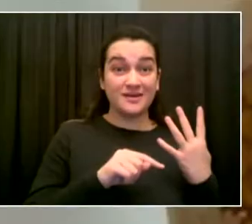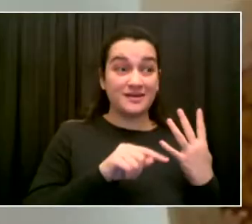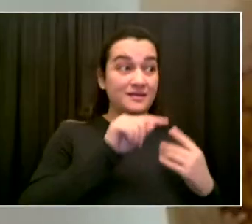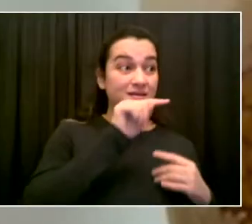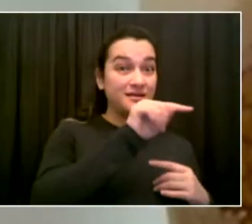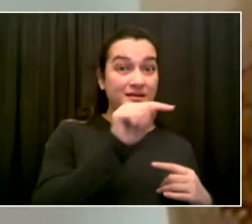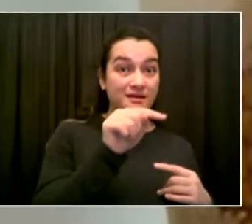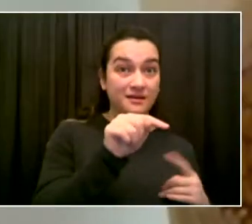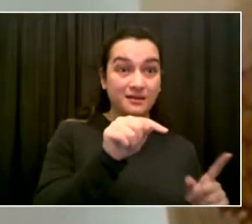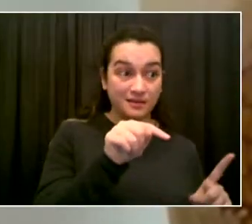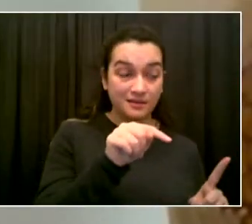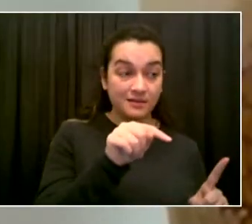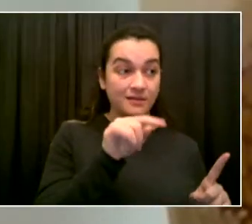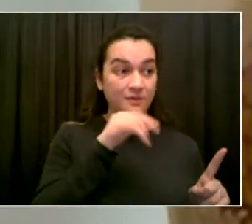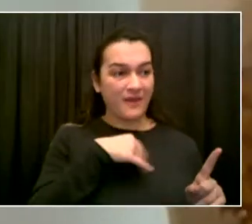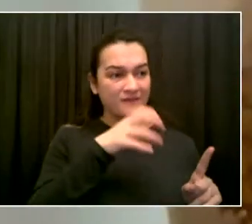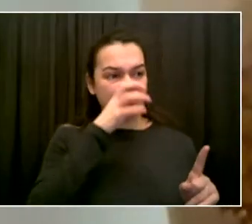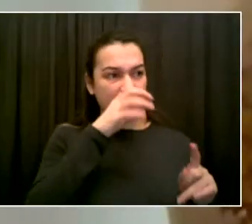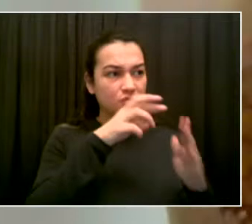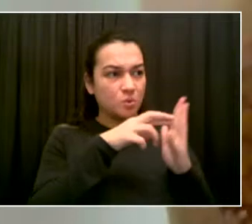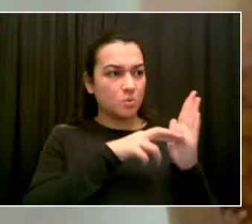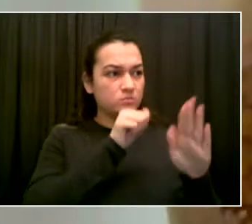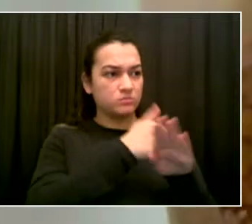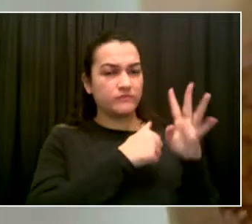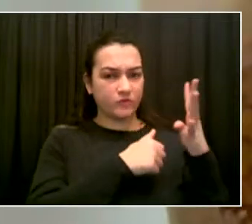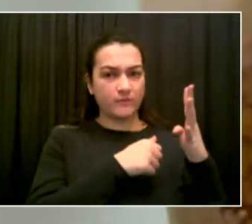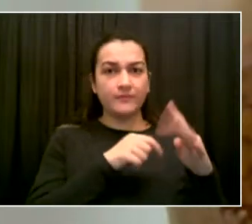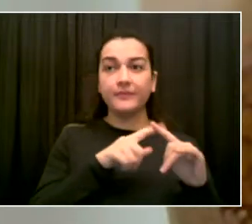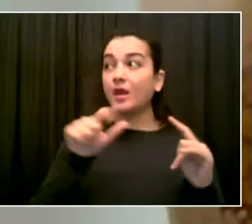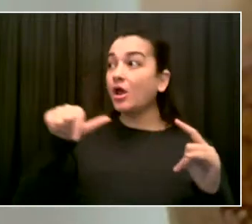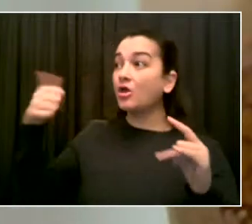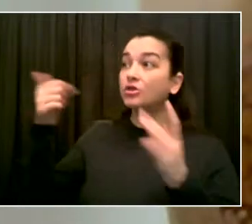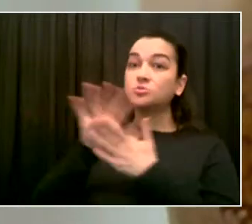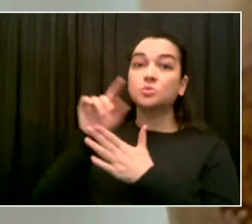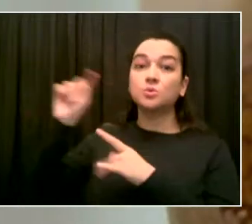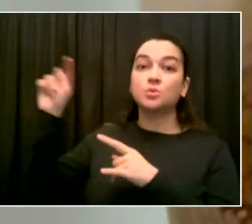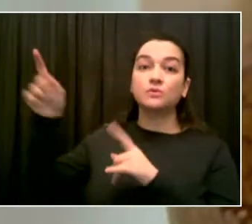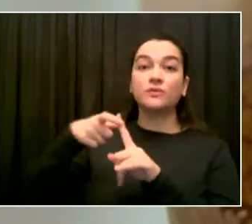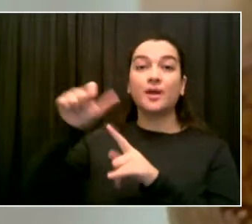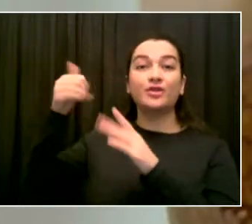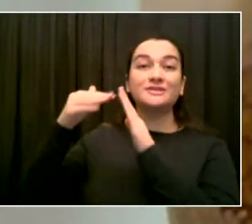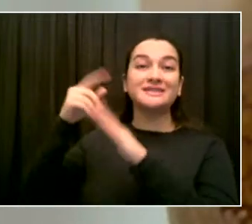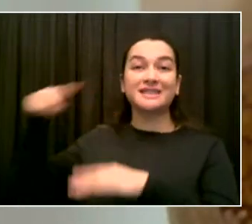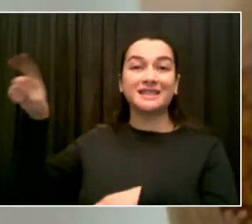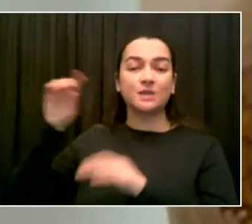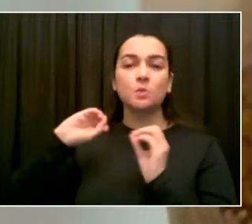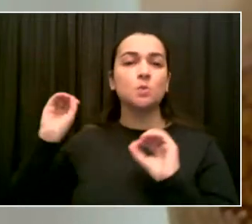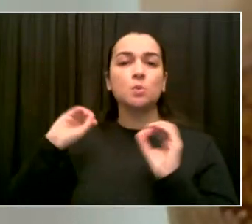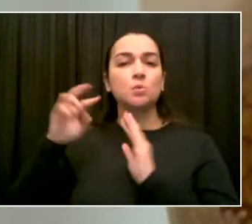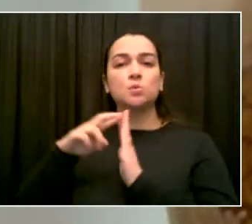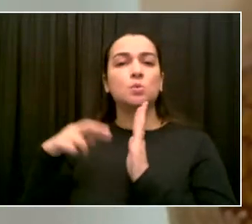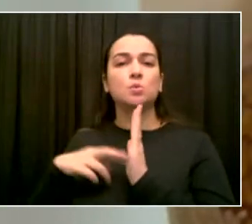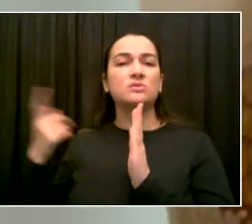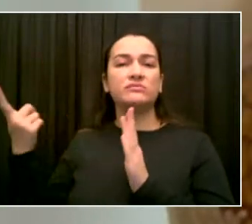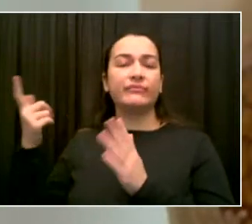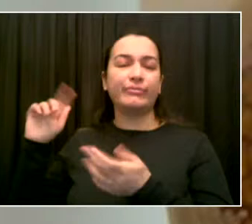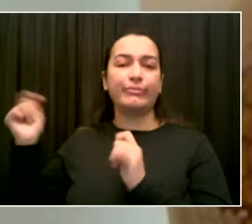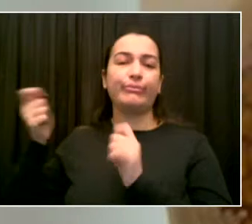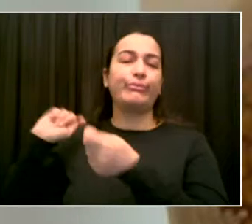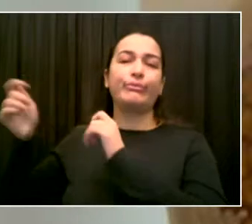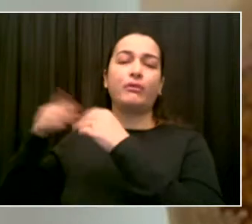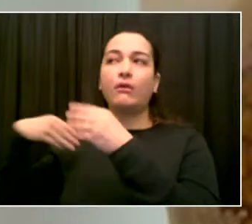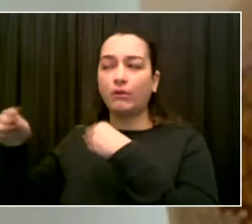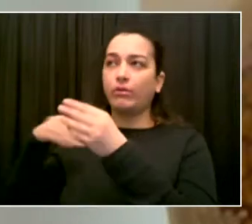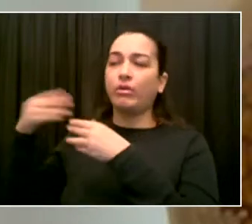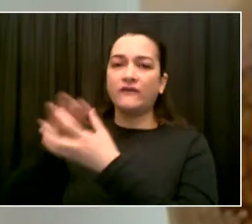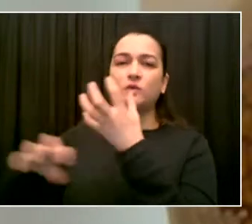Yeah, thank you very much for the question. And the simple reality is that in an ideal world, every situation could be managed on